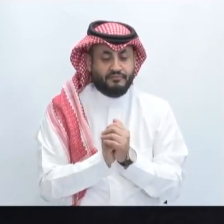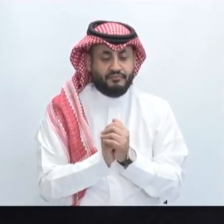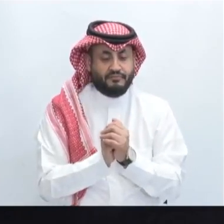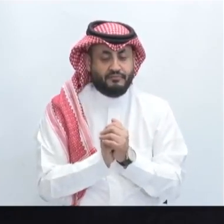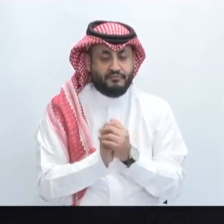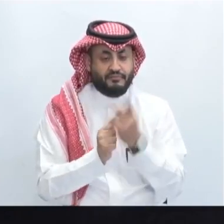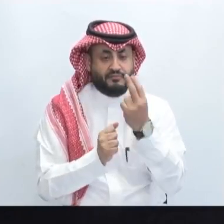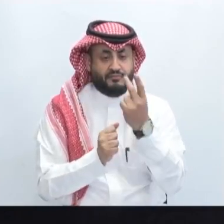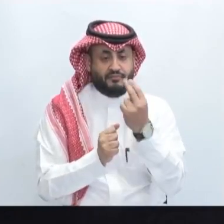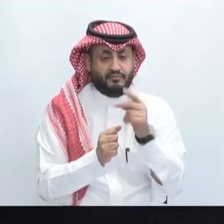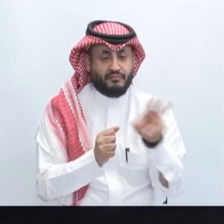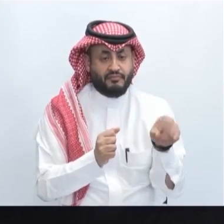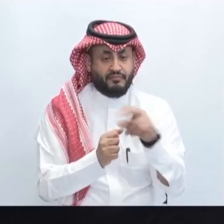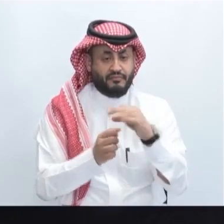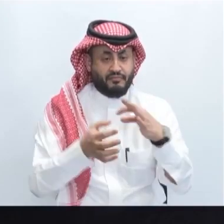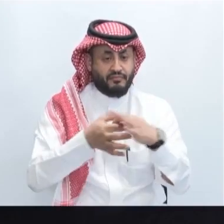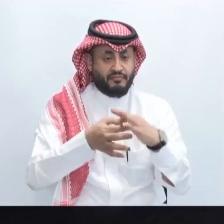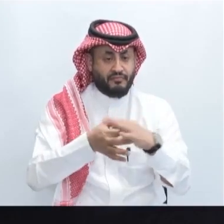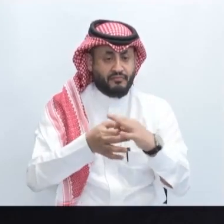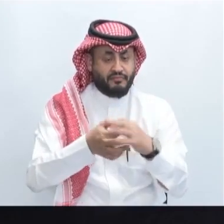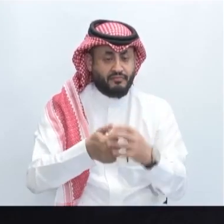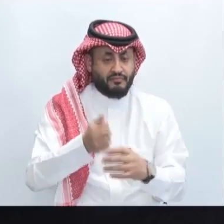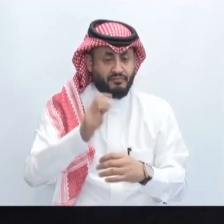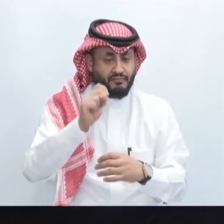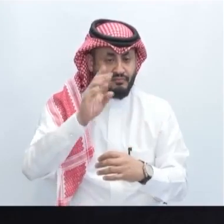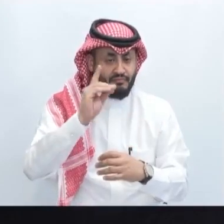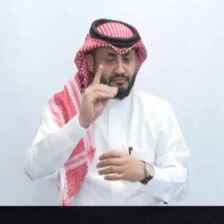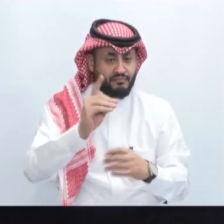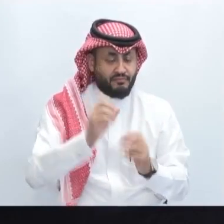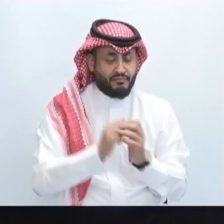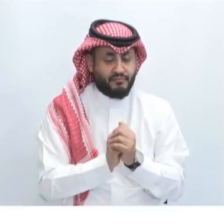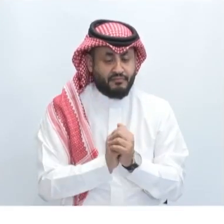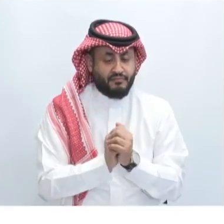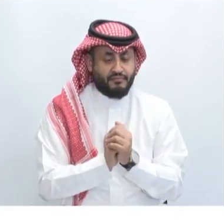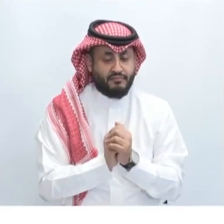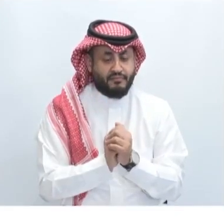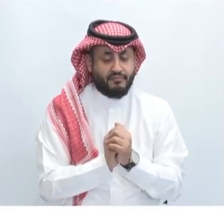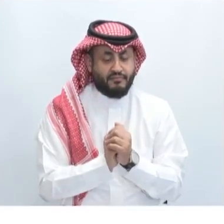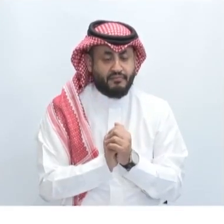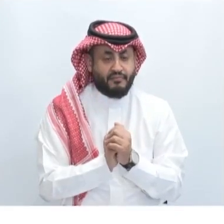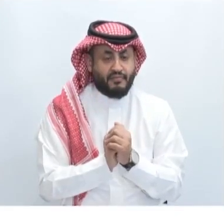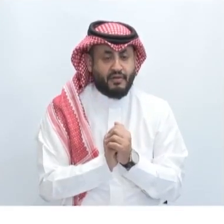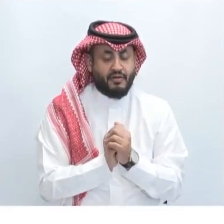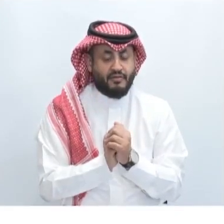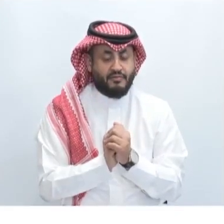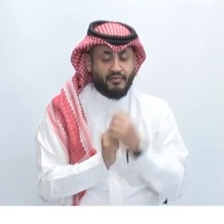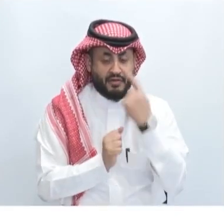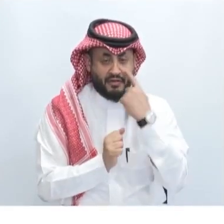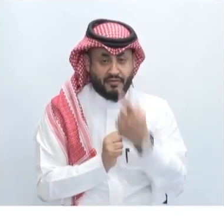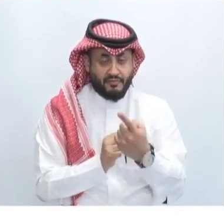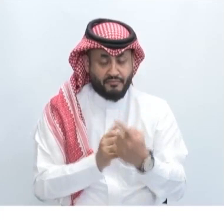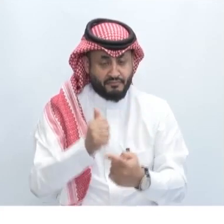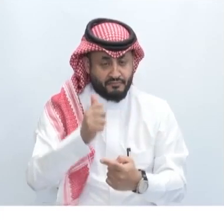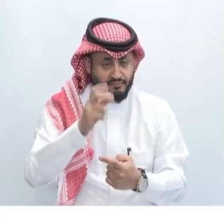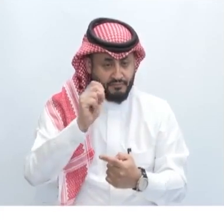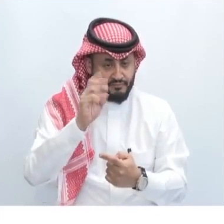These are two things that comes together. This is why we use and.